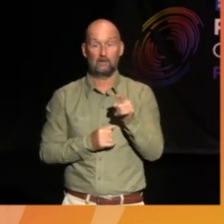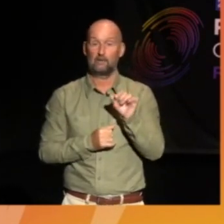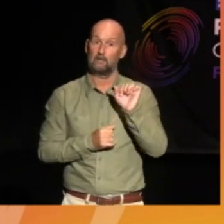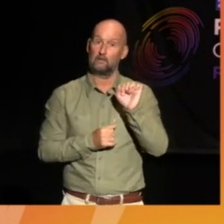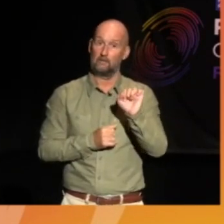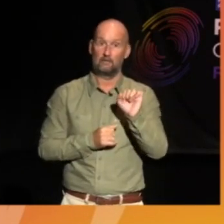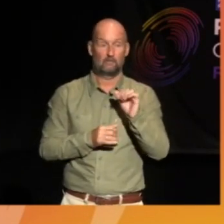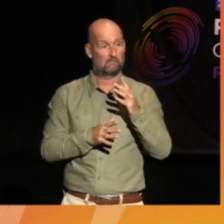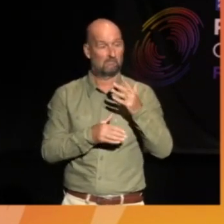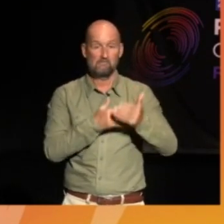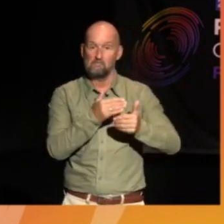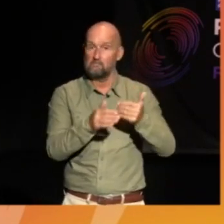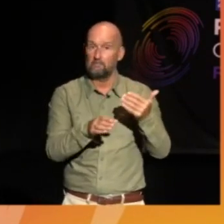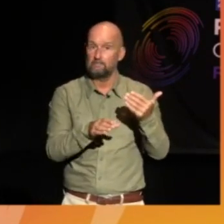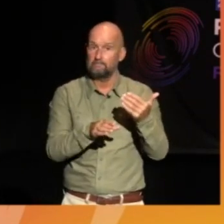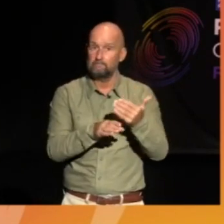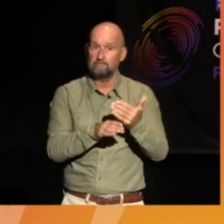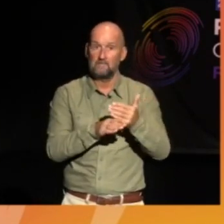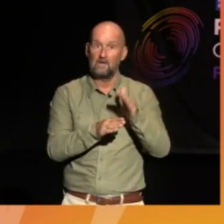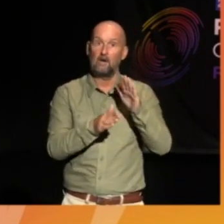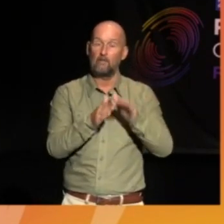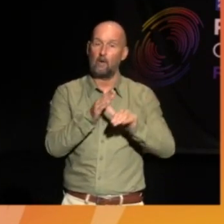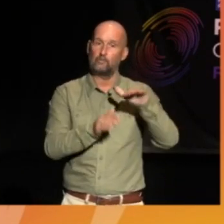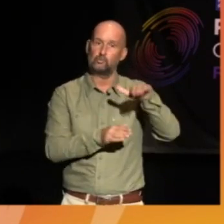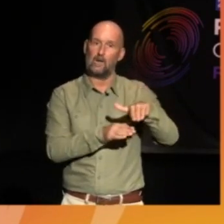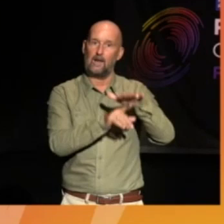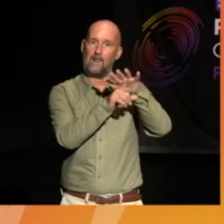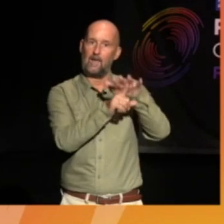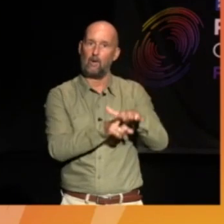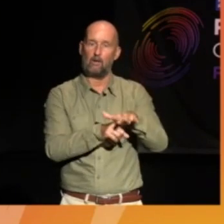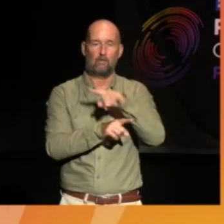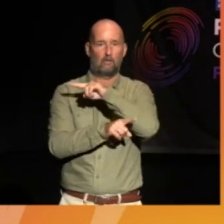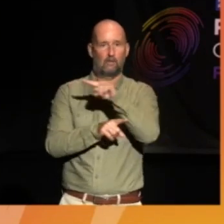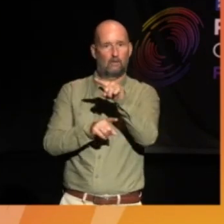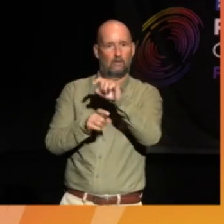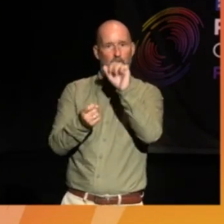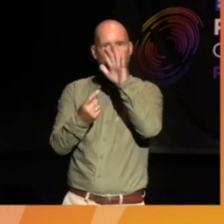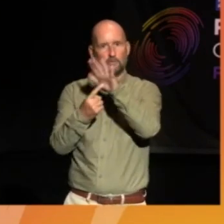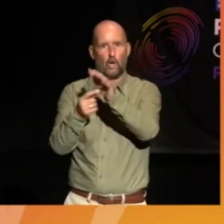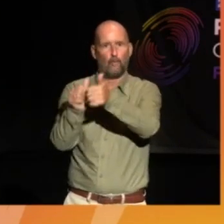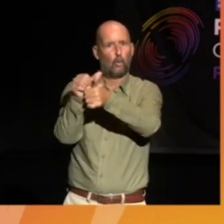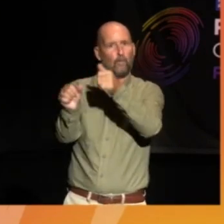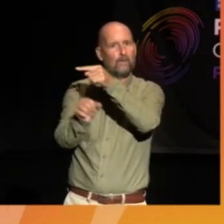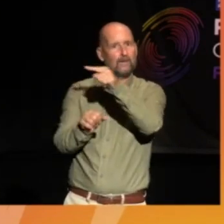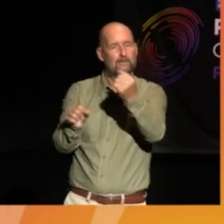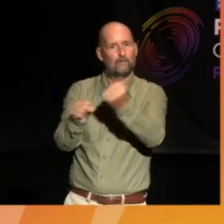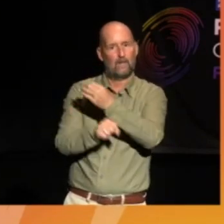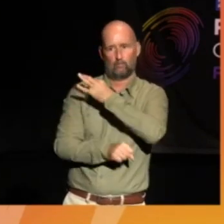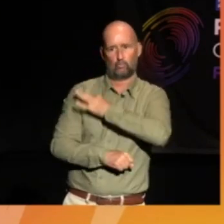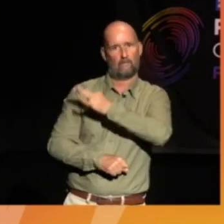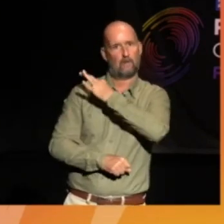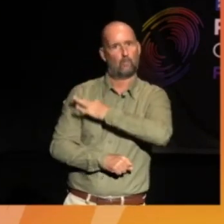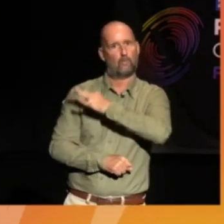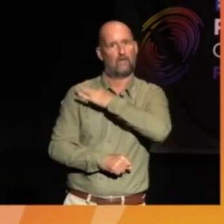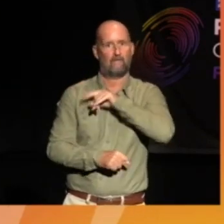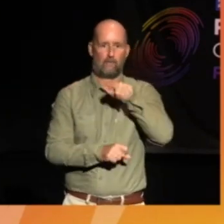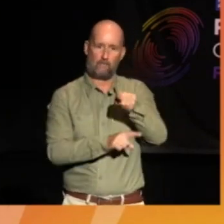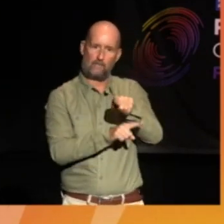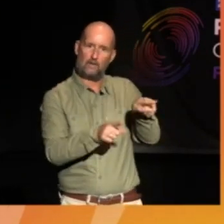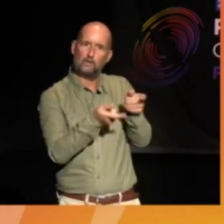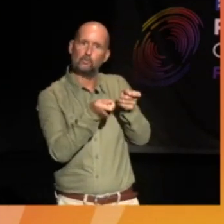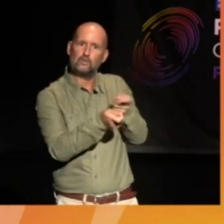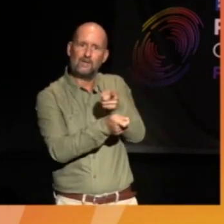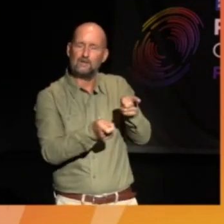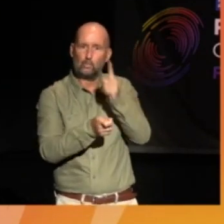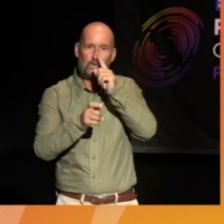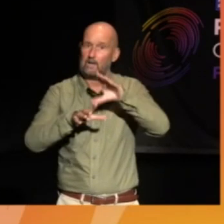chocolates which are produced by child laborers, and the chocolate companies are minting money out of the sweat and blood of children. That is